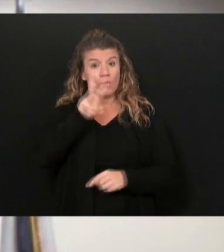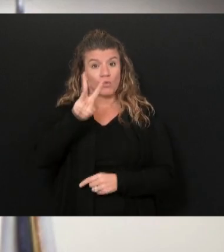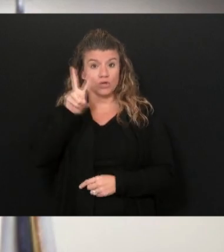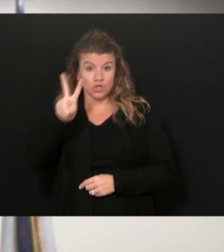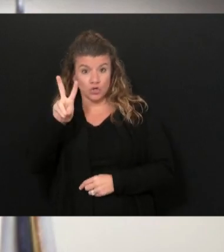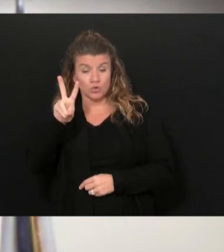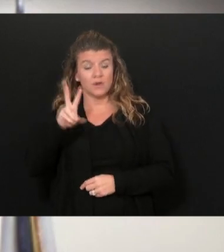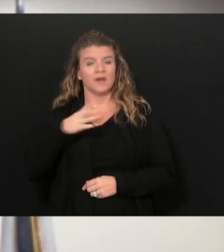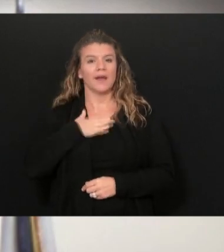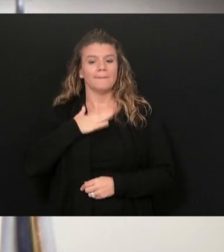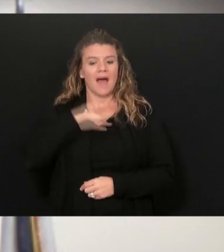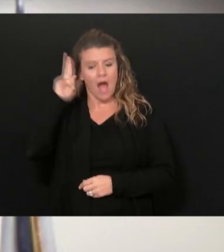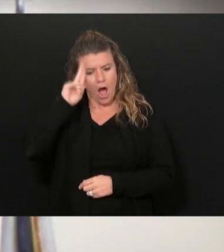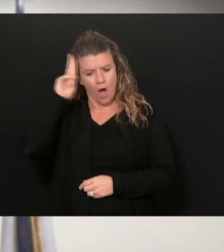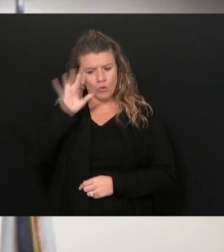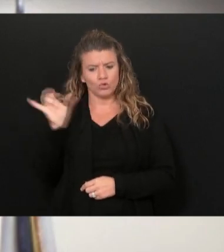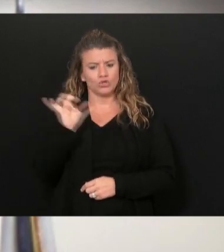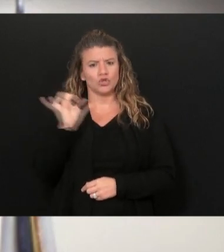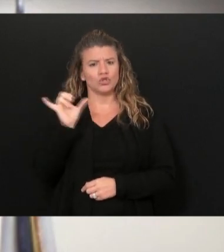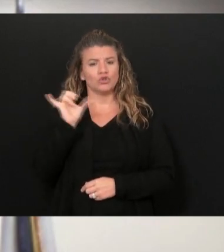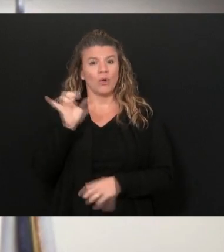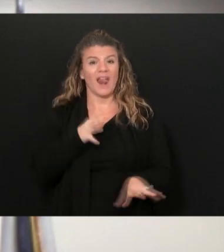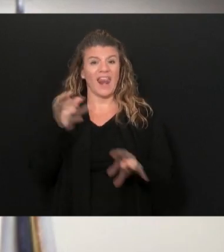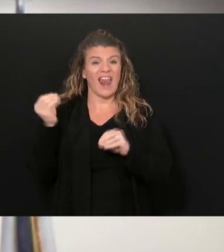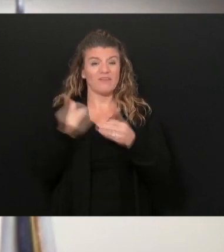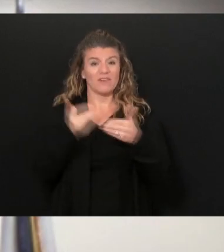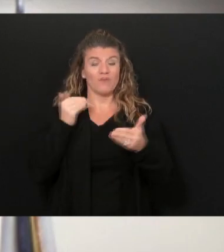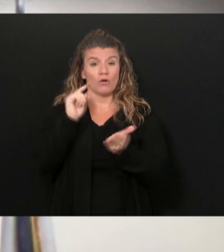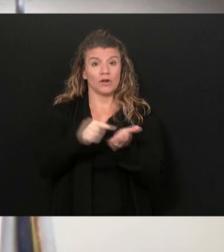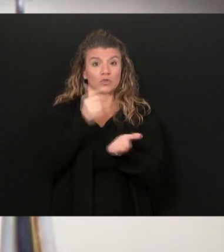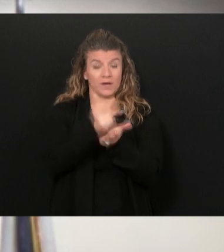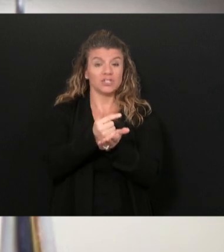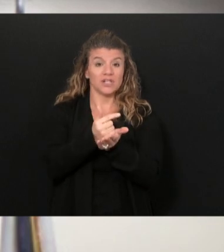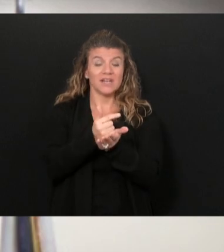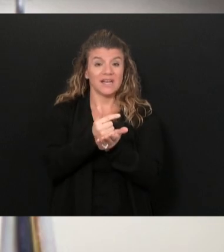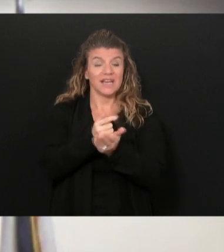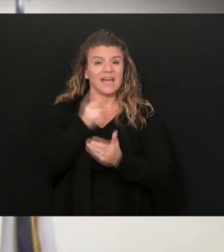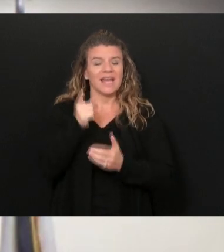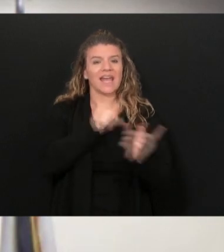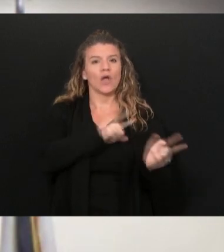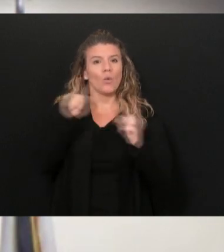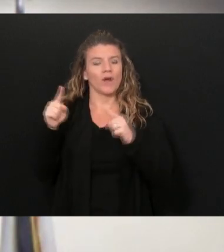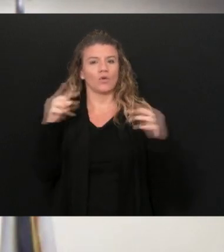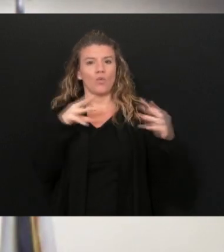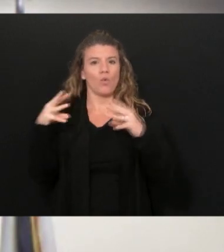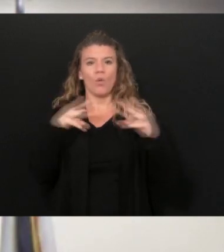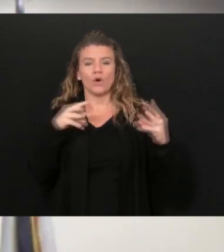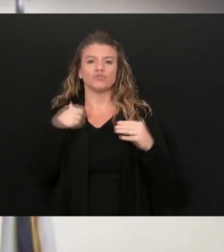and my uncle, who left before graduation and went to war.